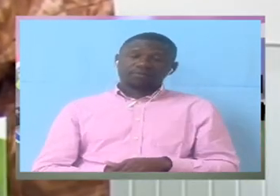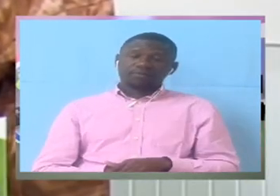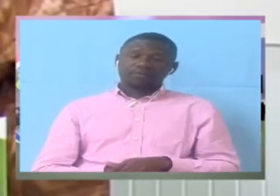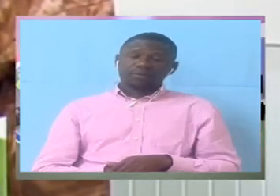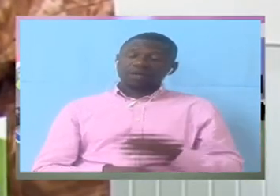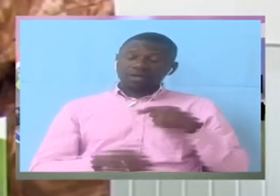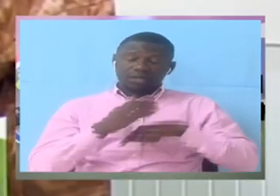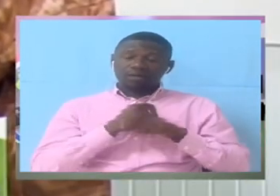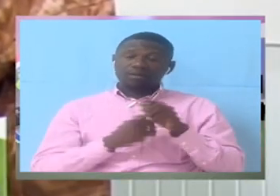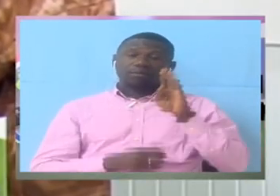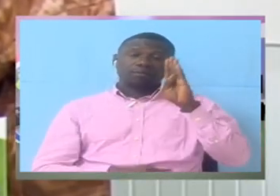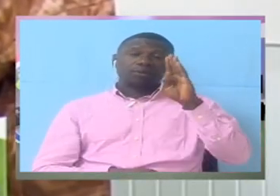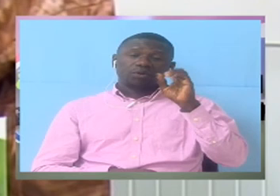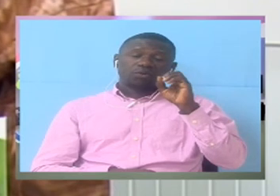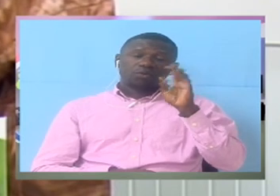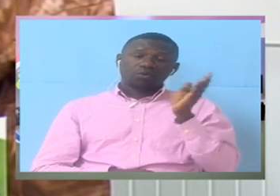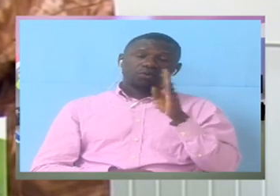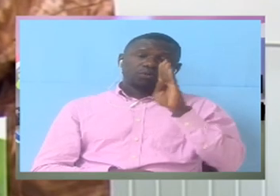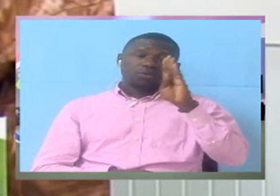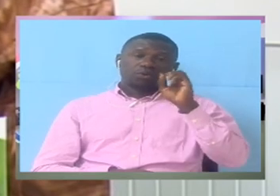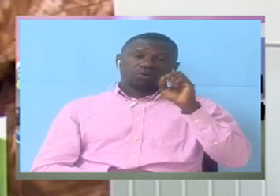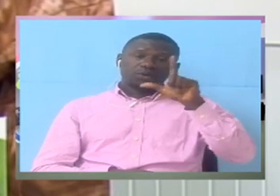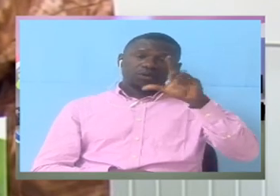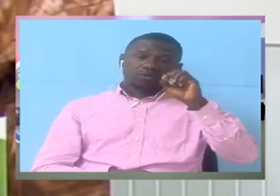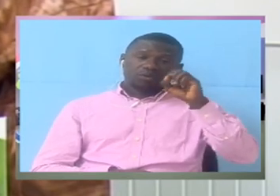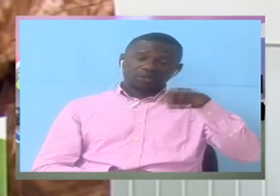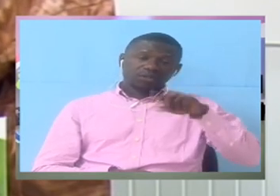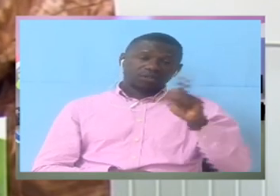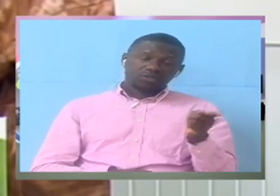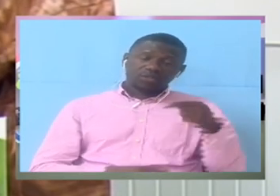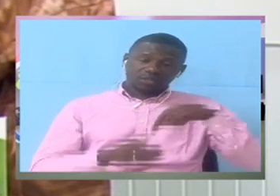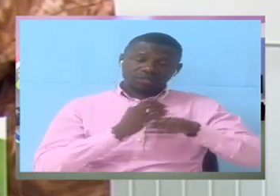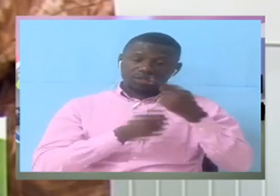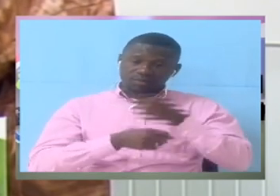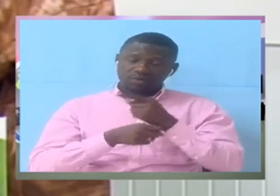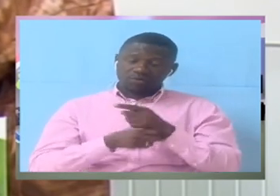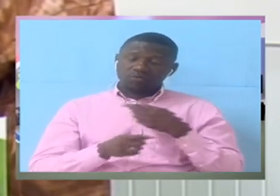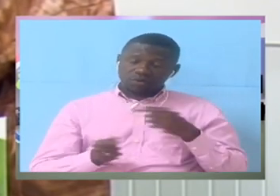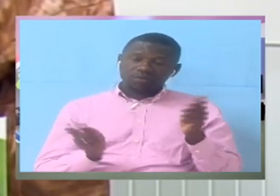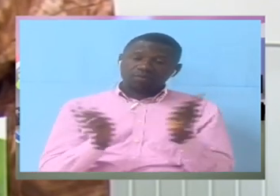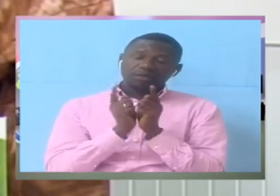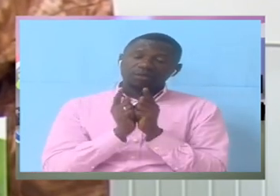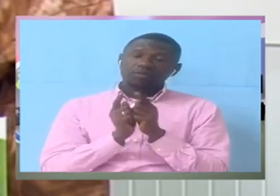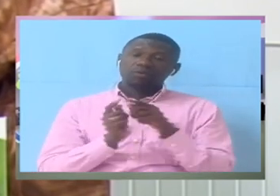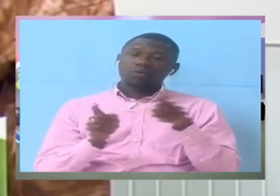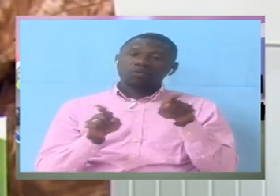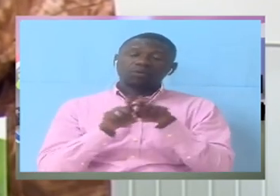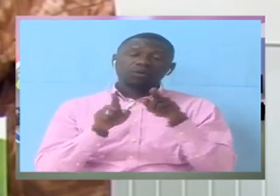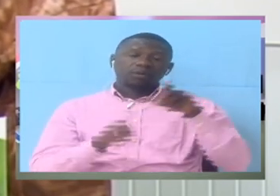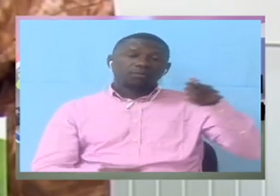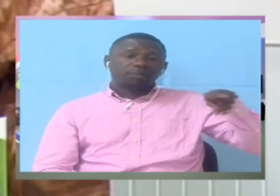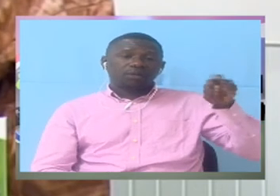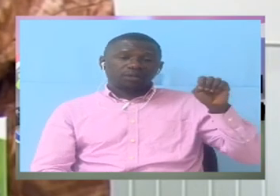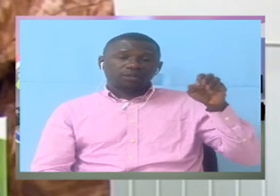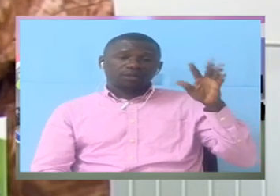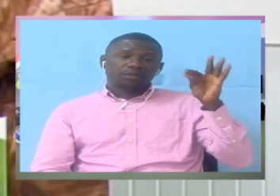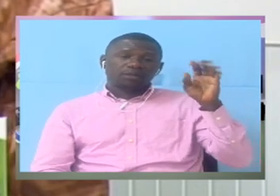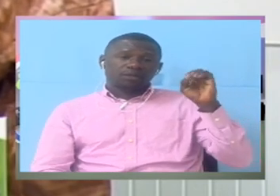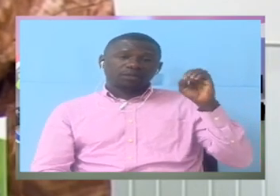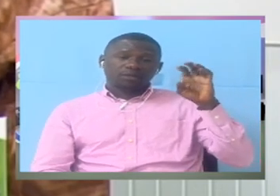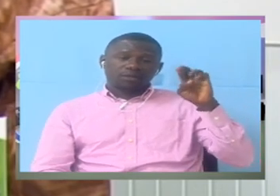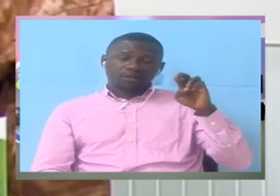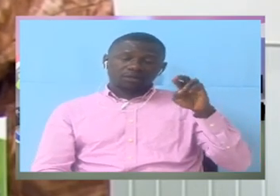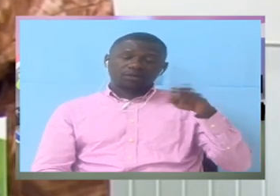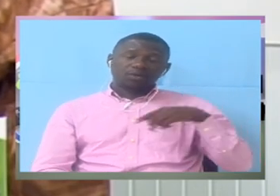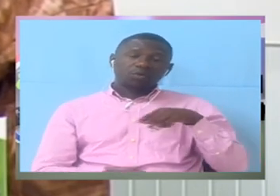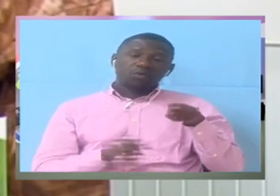When we met at Baobolong, we met with Peter there. With his troop. So